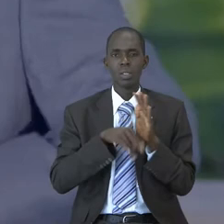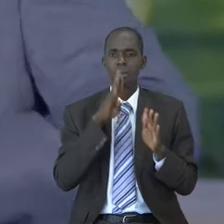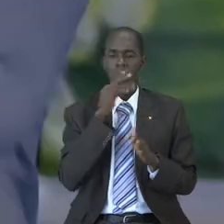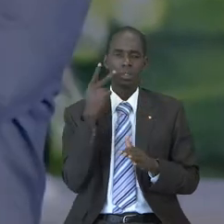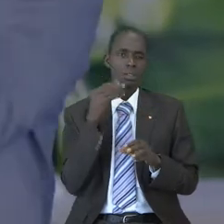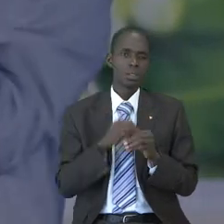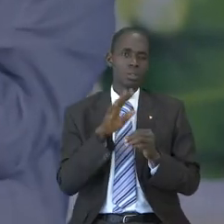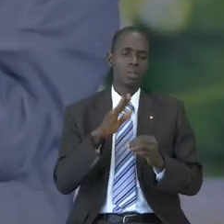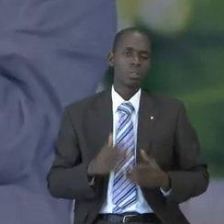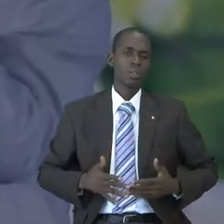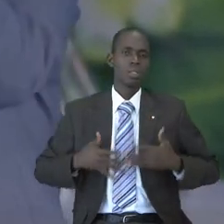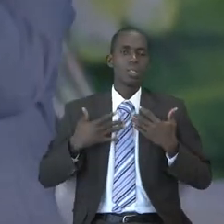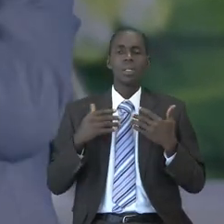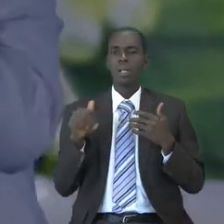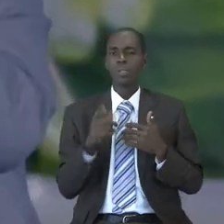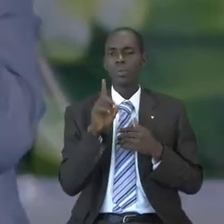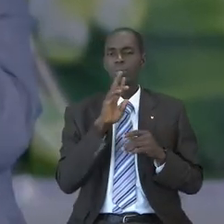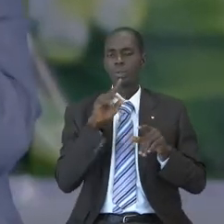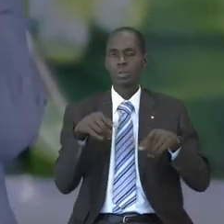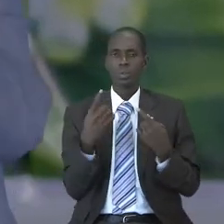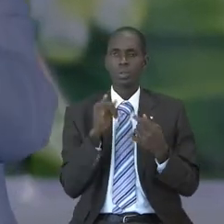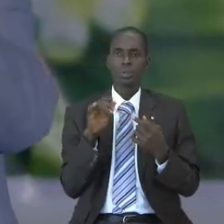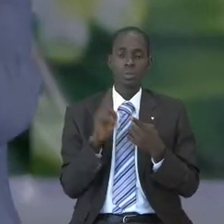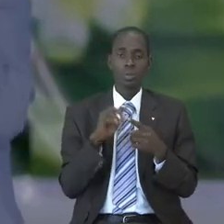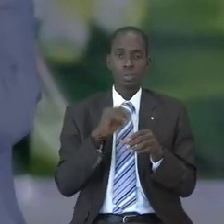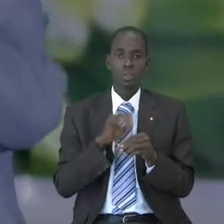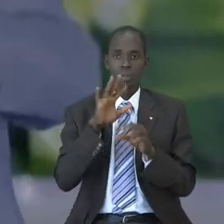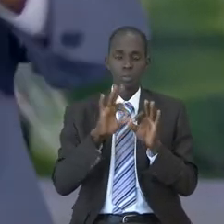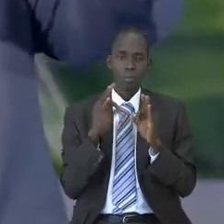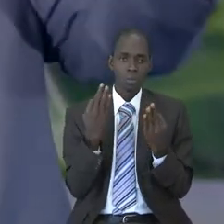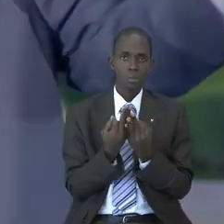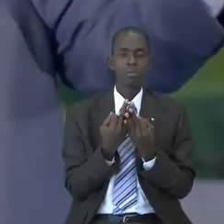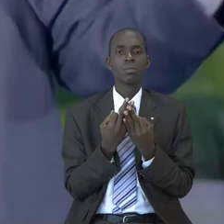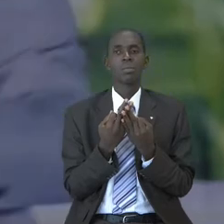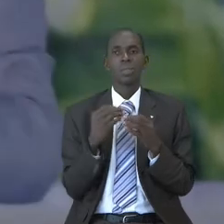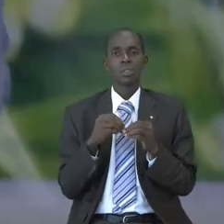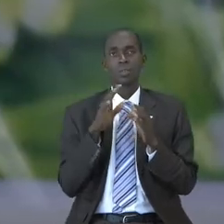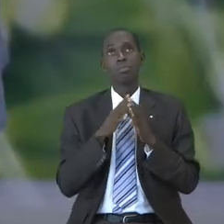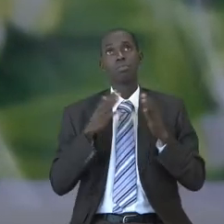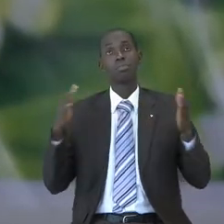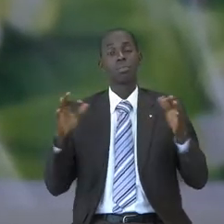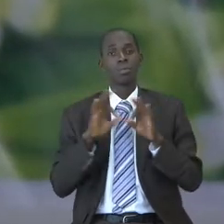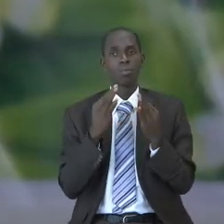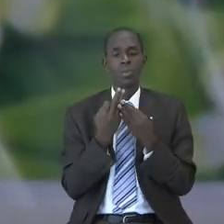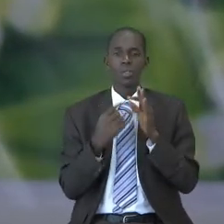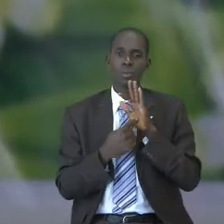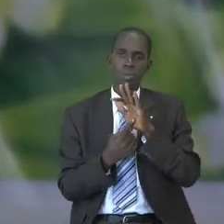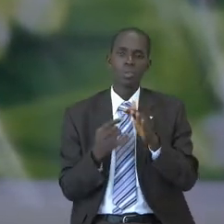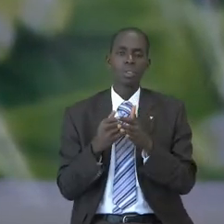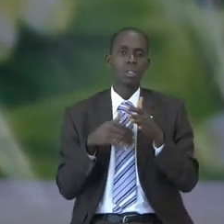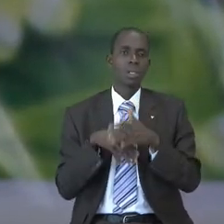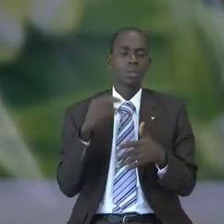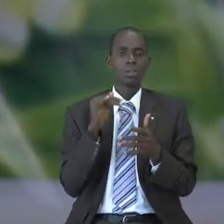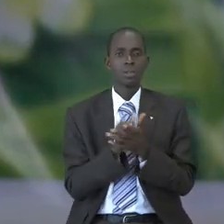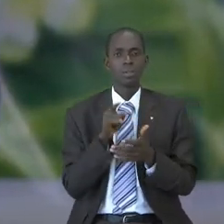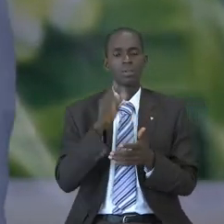it forth. Anywhere you find yourself, in your family, nuclear family, extended family, show it off, that they shall